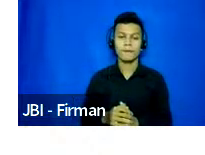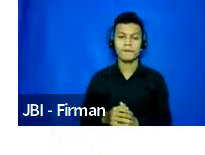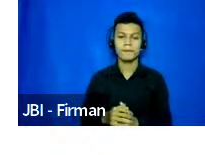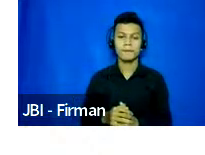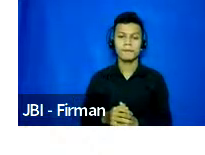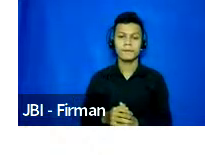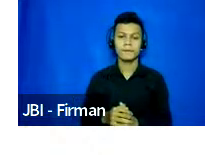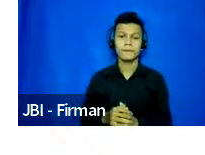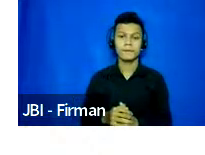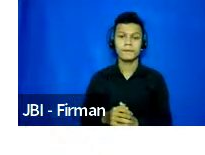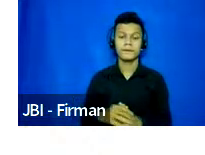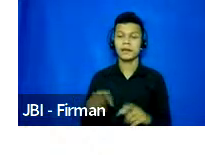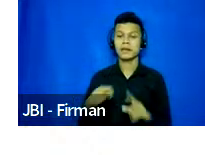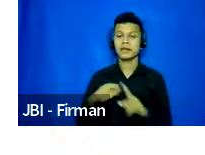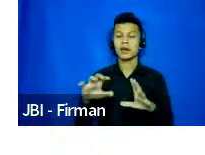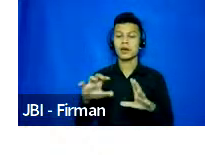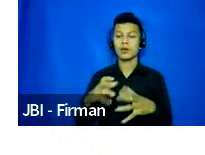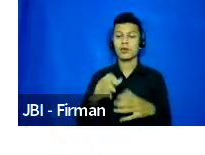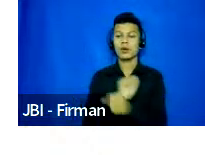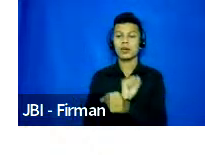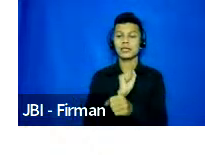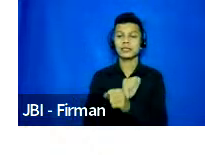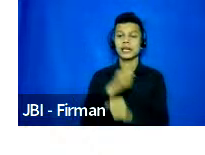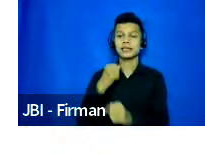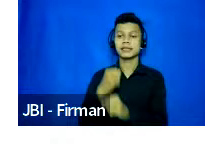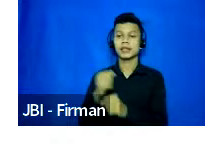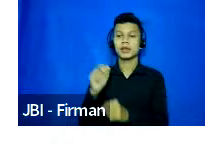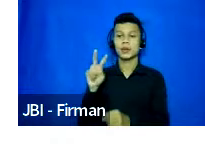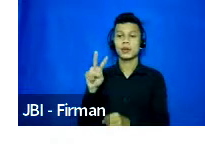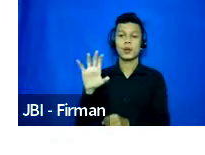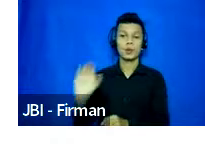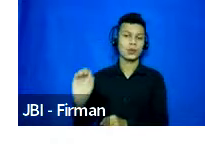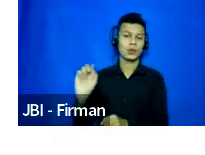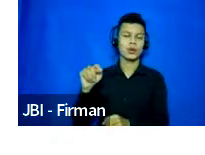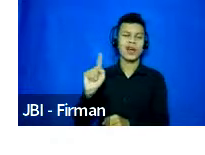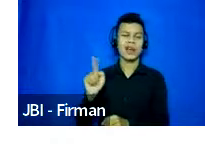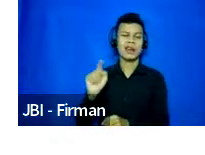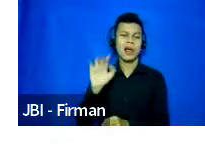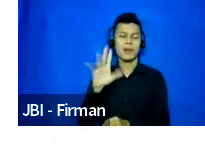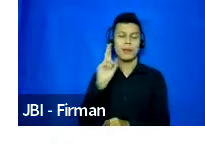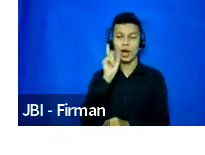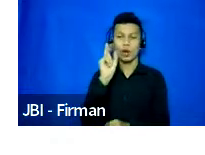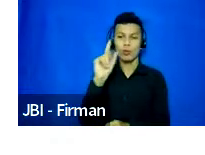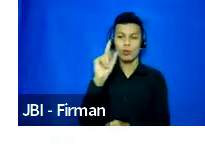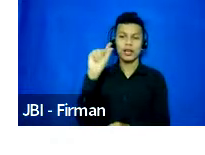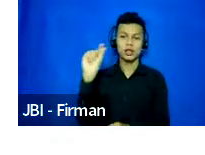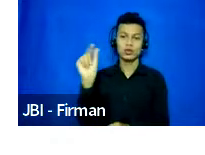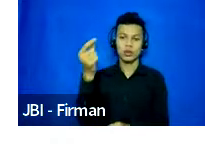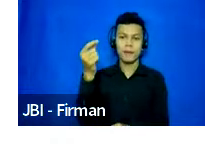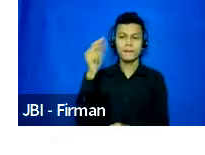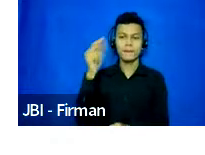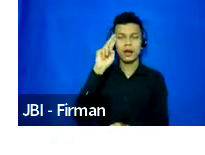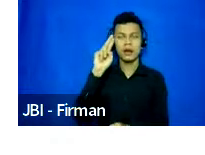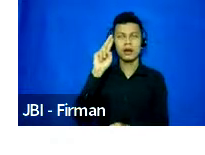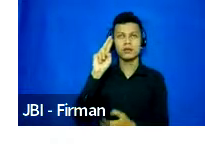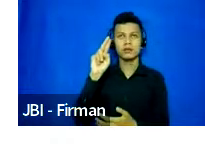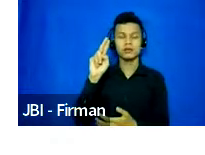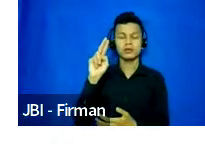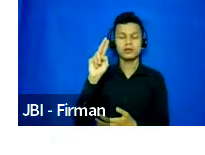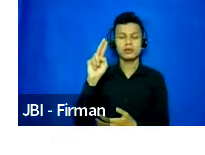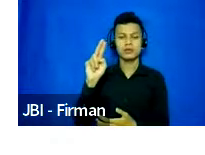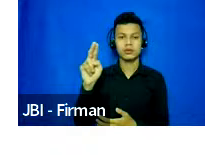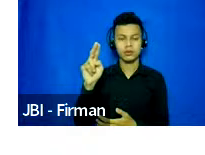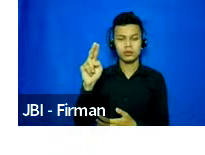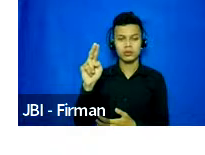have 5 main recommendations to uphold the free knowledge agenda as part of